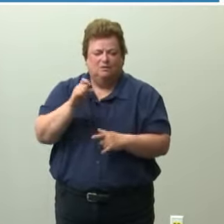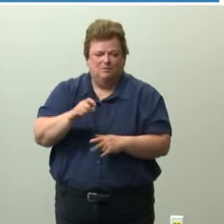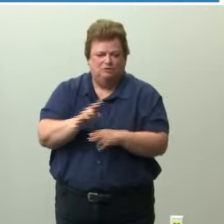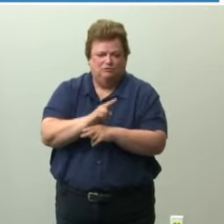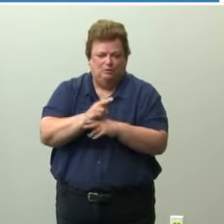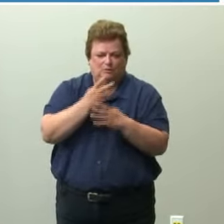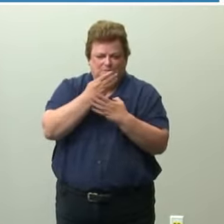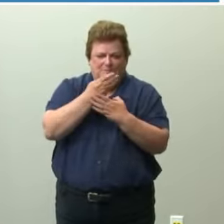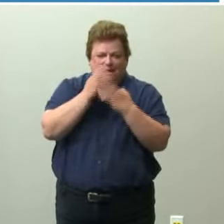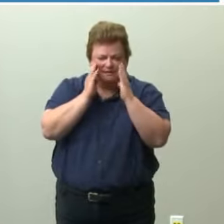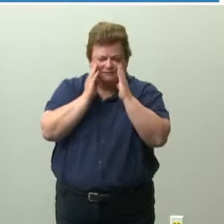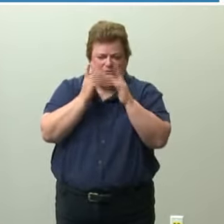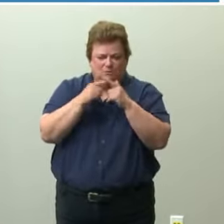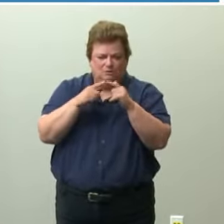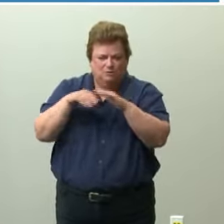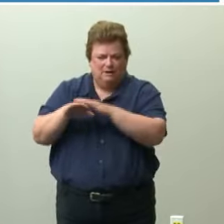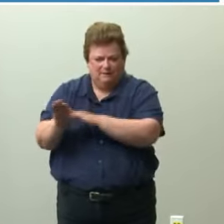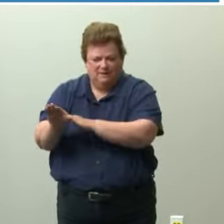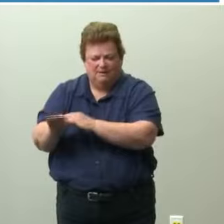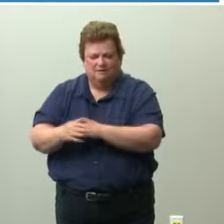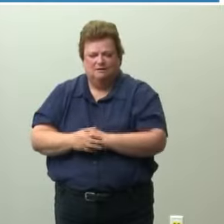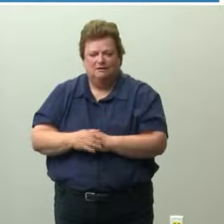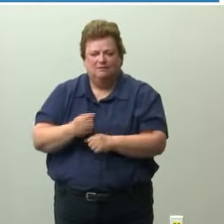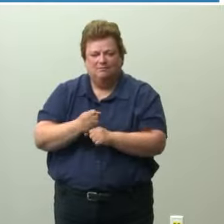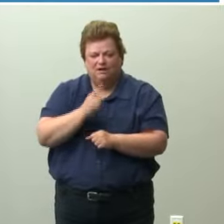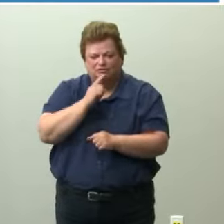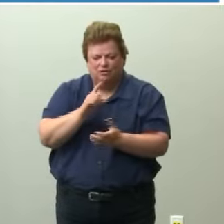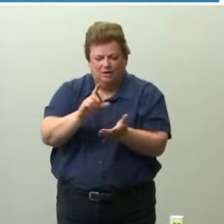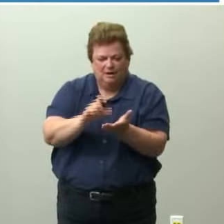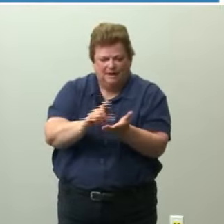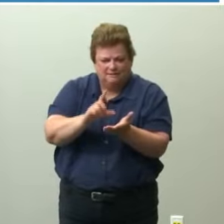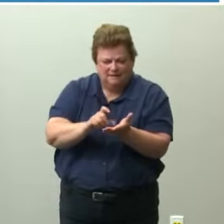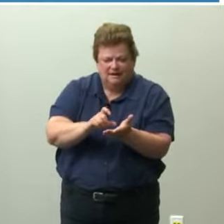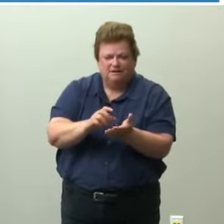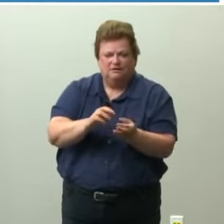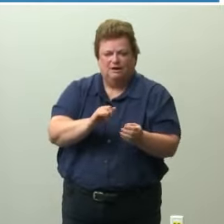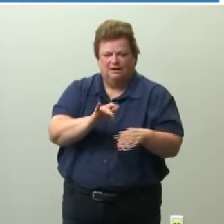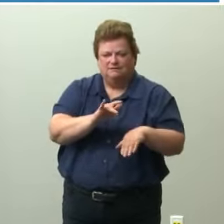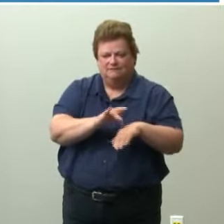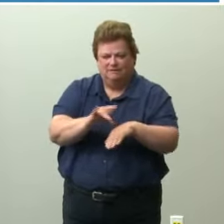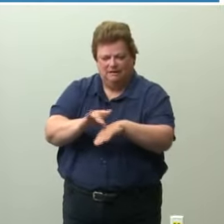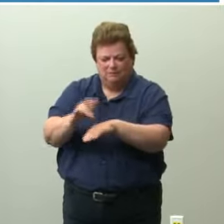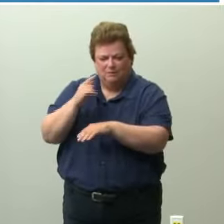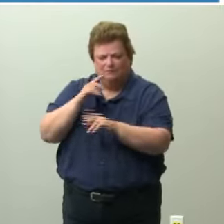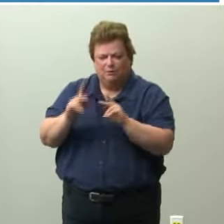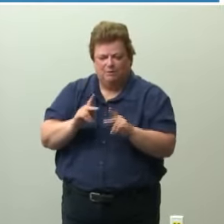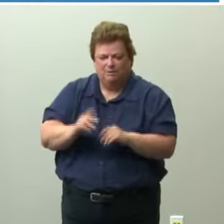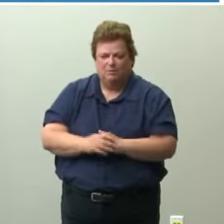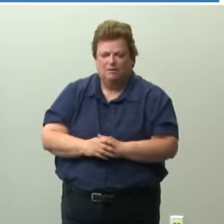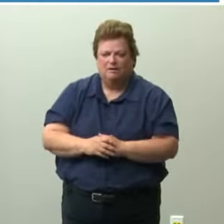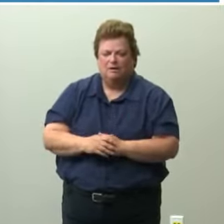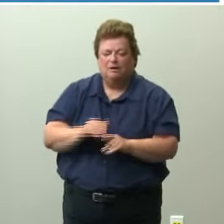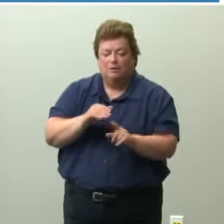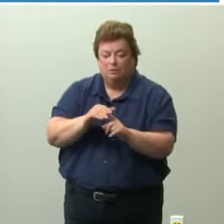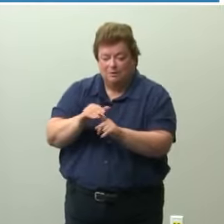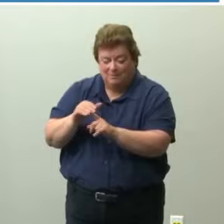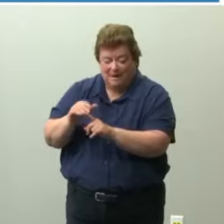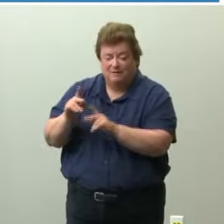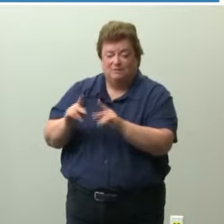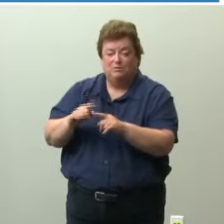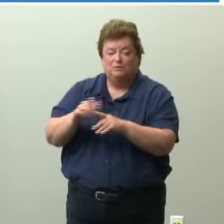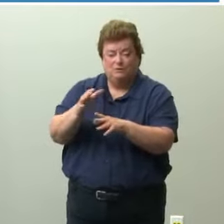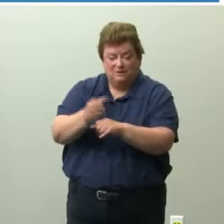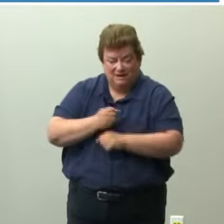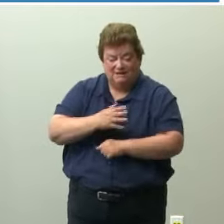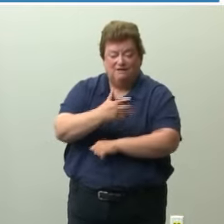in, and making sure hand sanitizer is available, reminding people to get